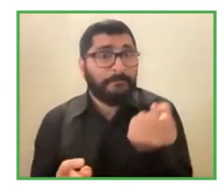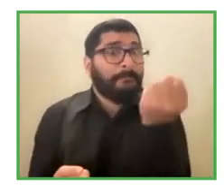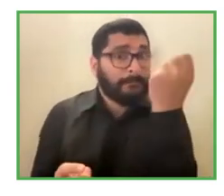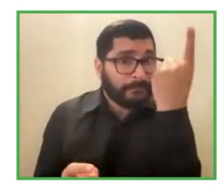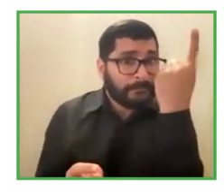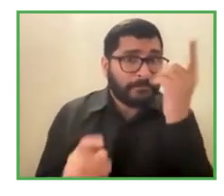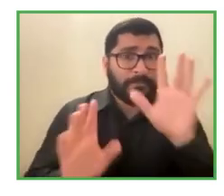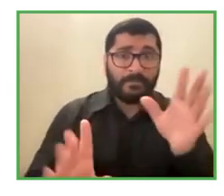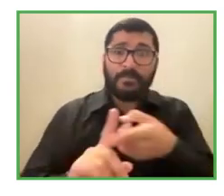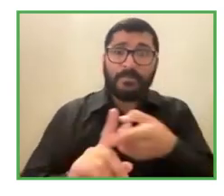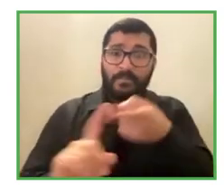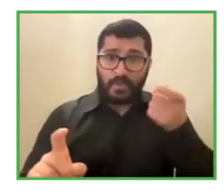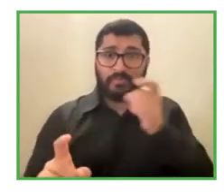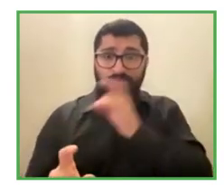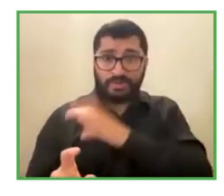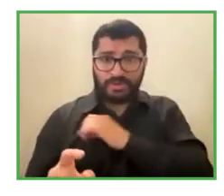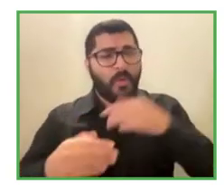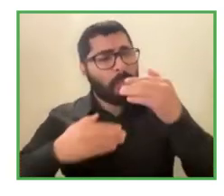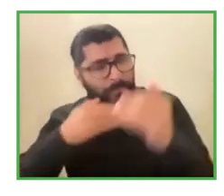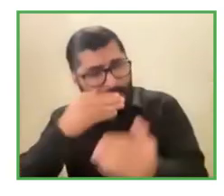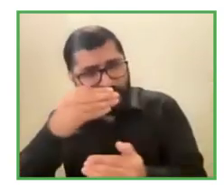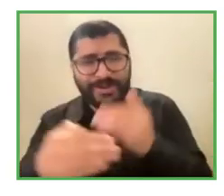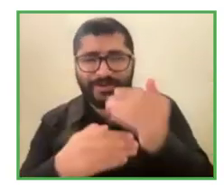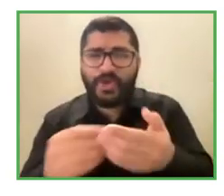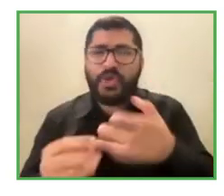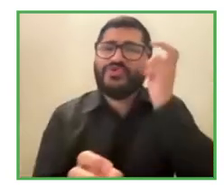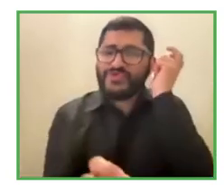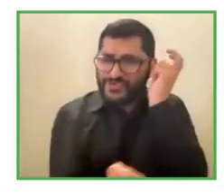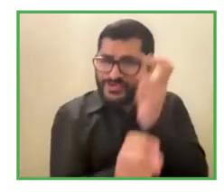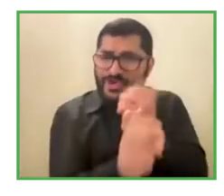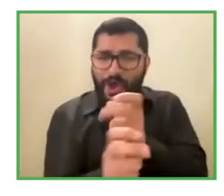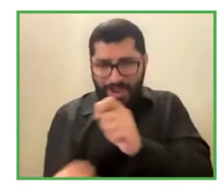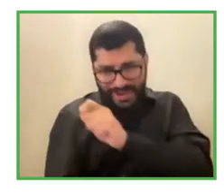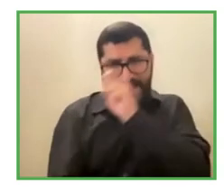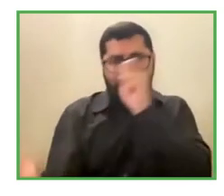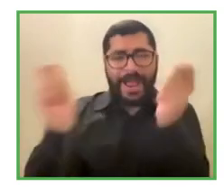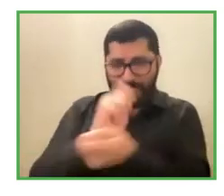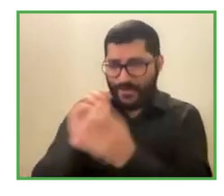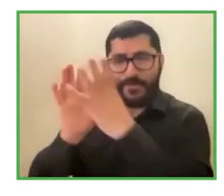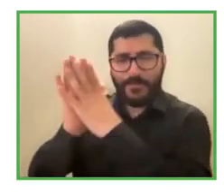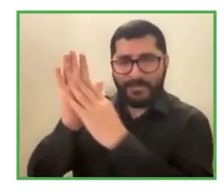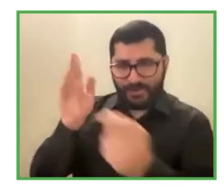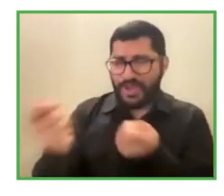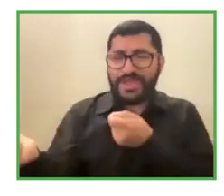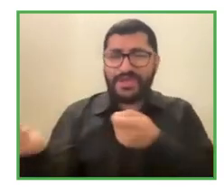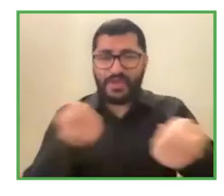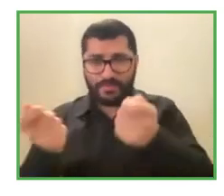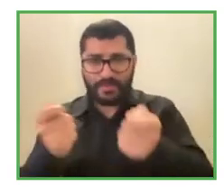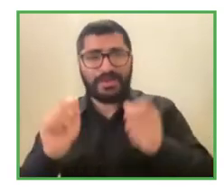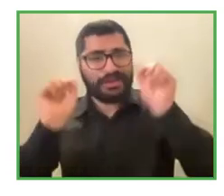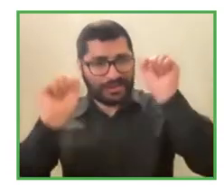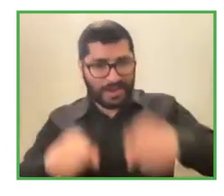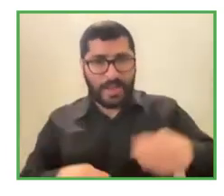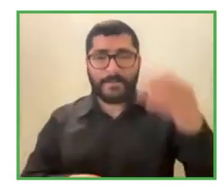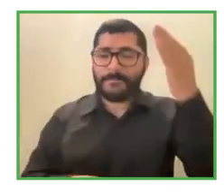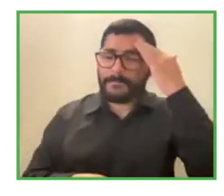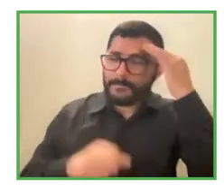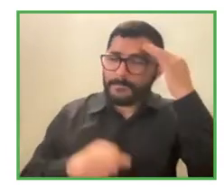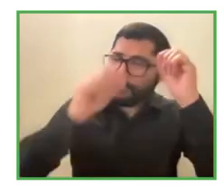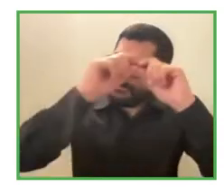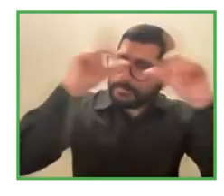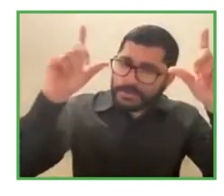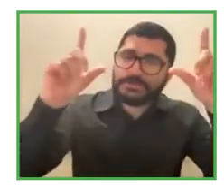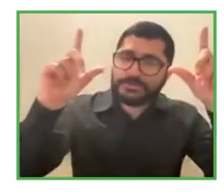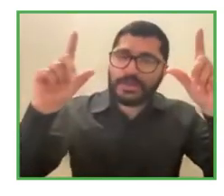to understand that this is a complex process to change the models and to